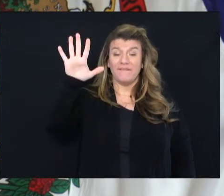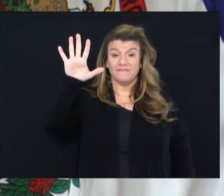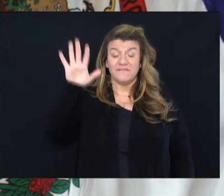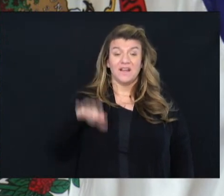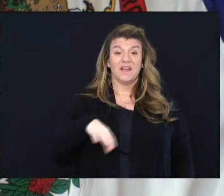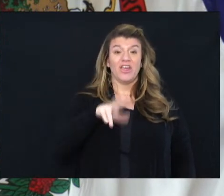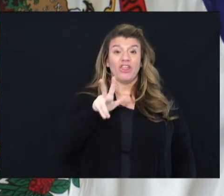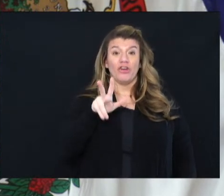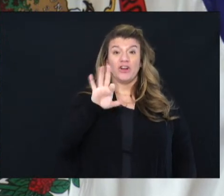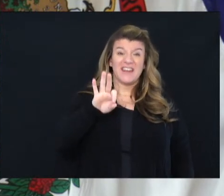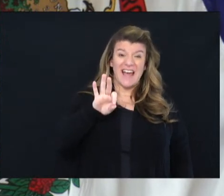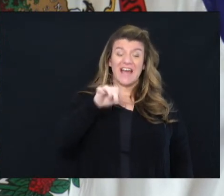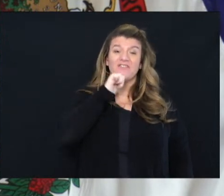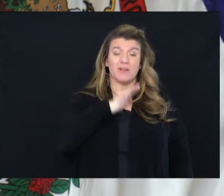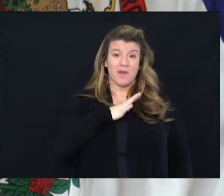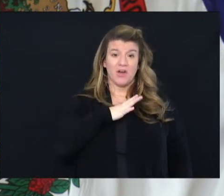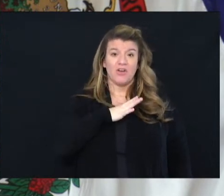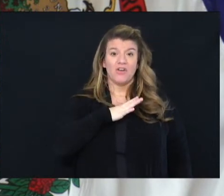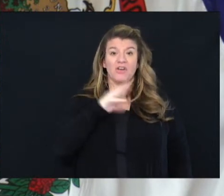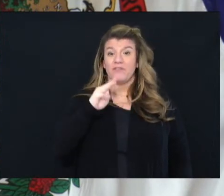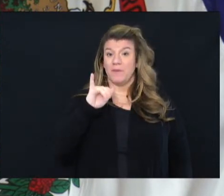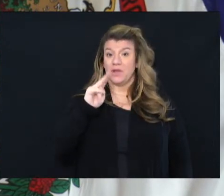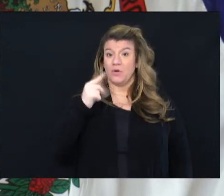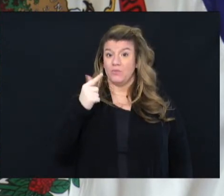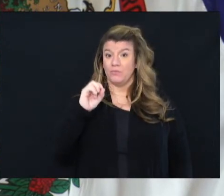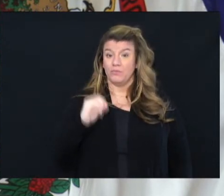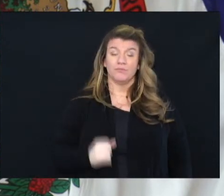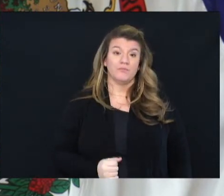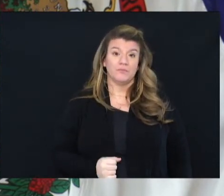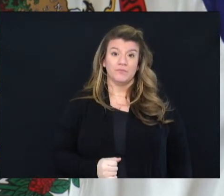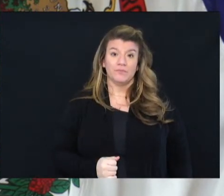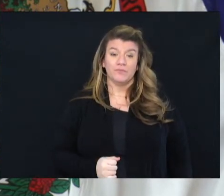of a 39-year-old female from Mingo County.